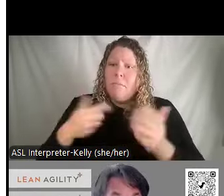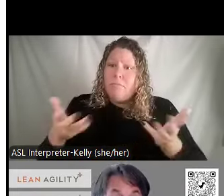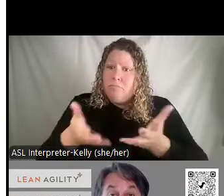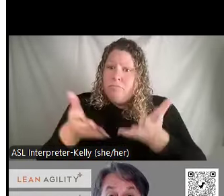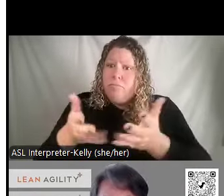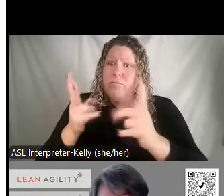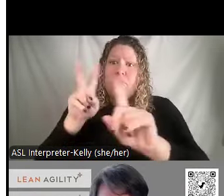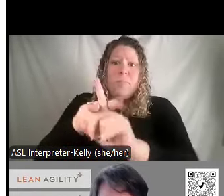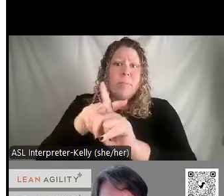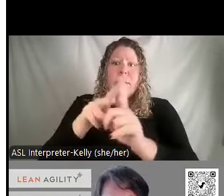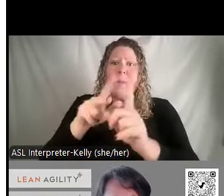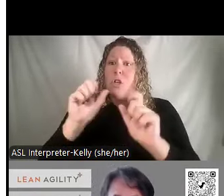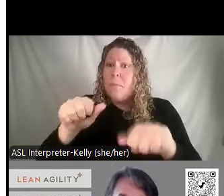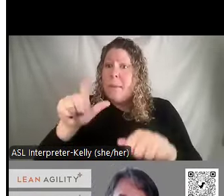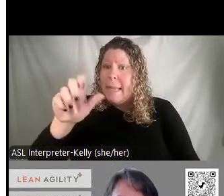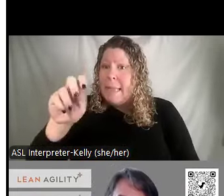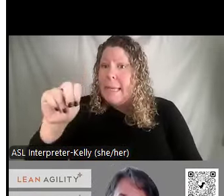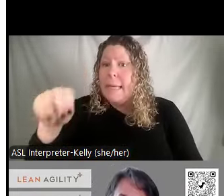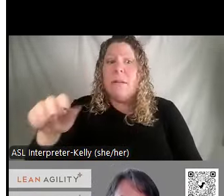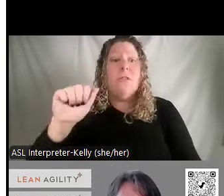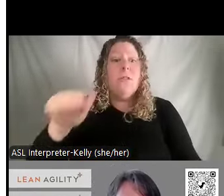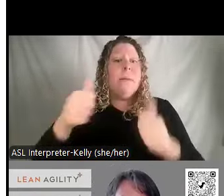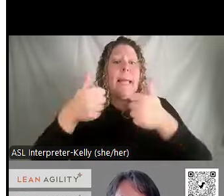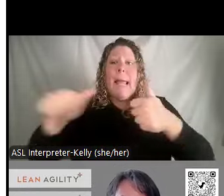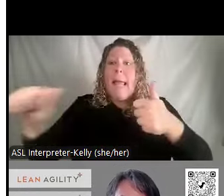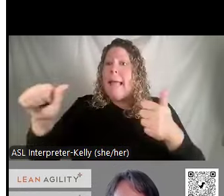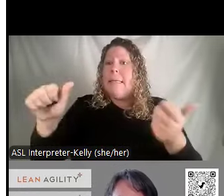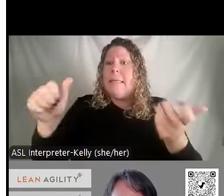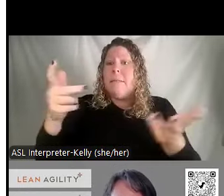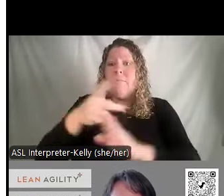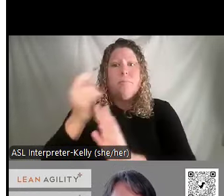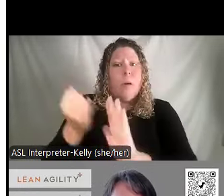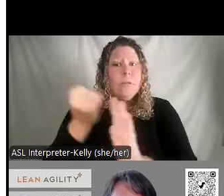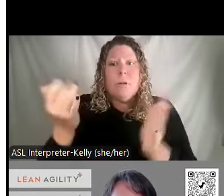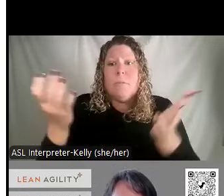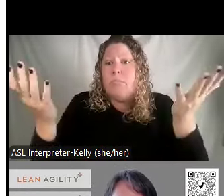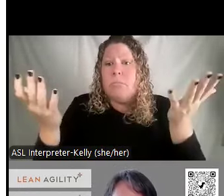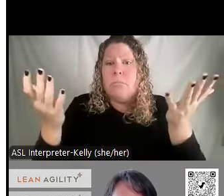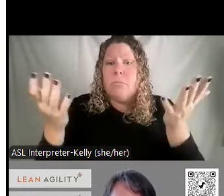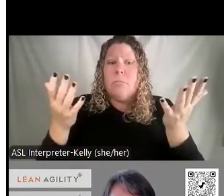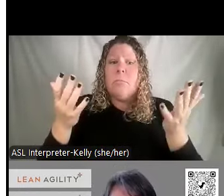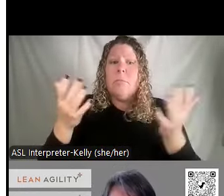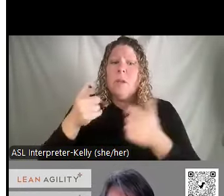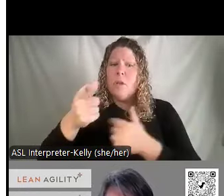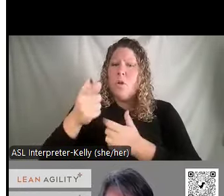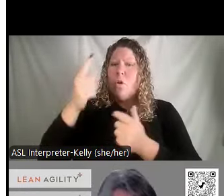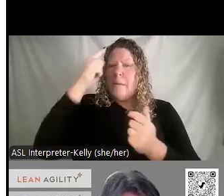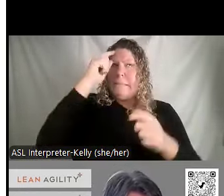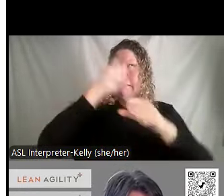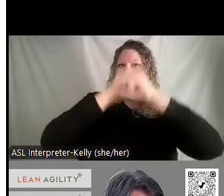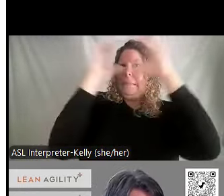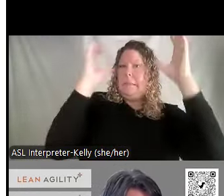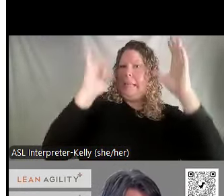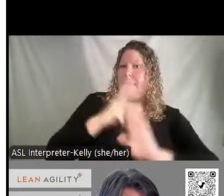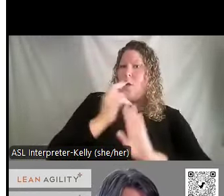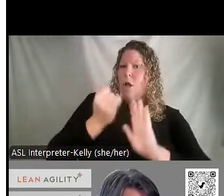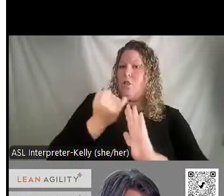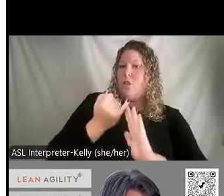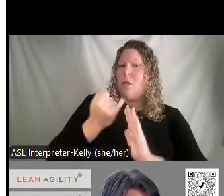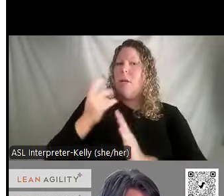project. It could be any initiative. Think about that and make your notes as you go along. Think about what would your score be in